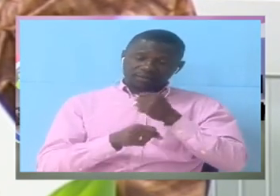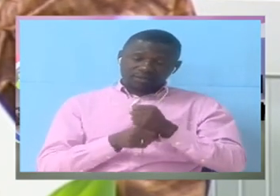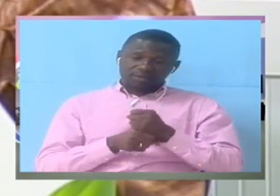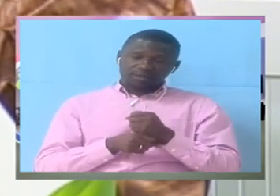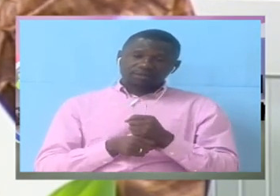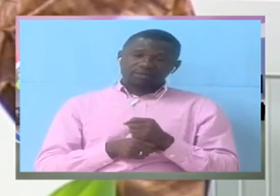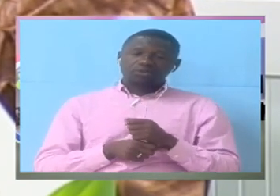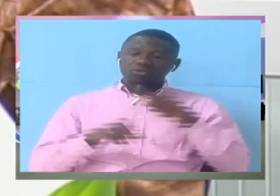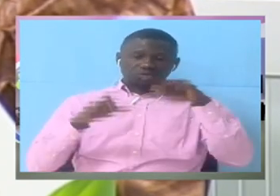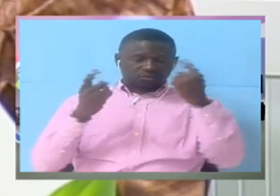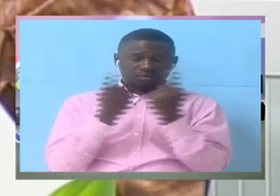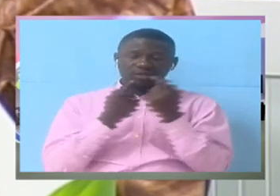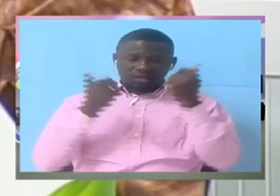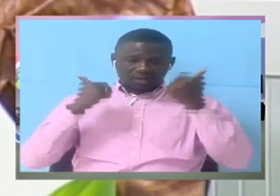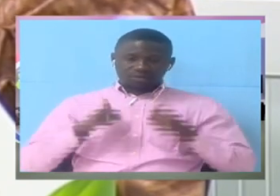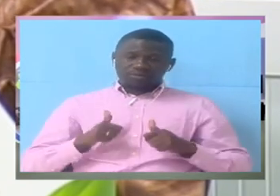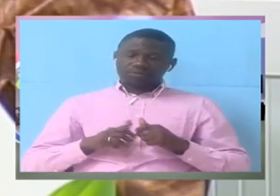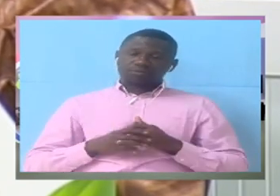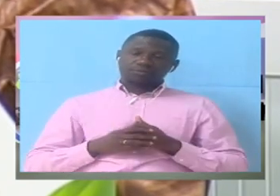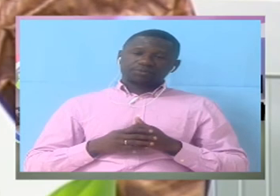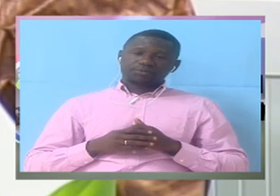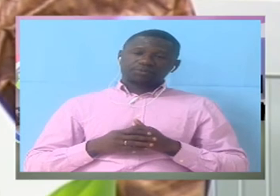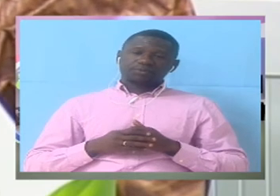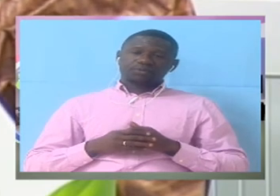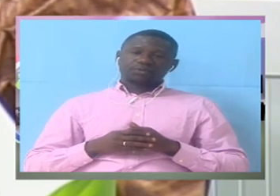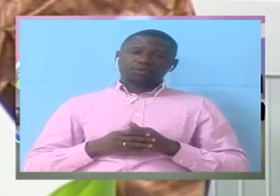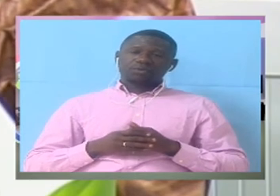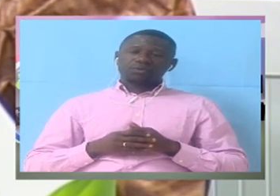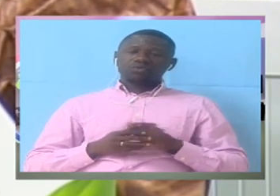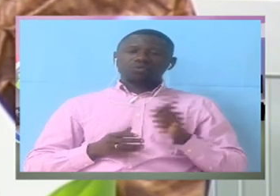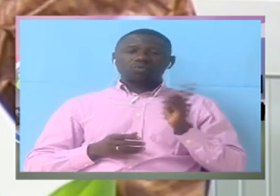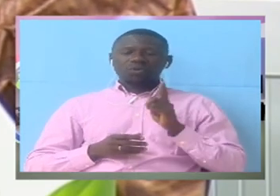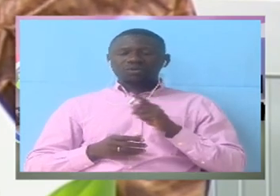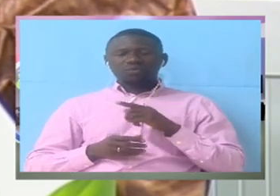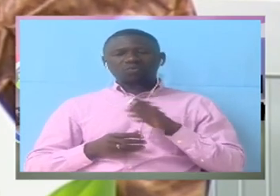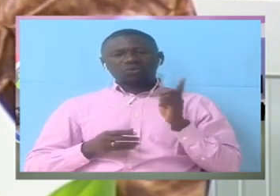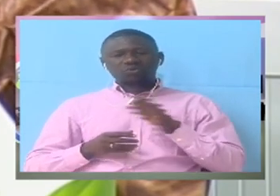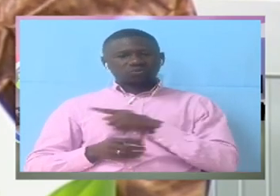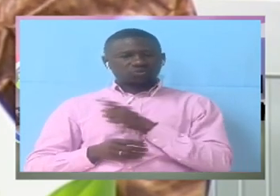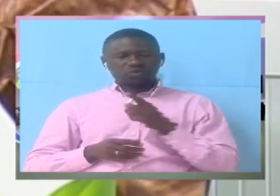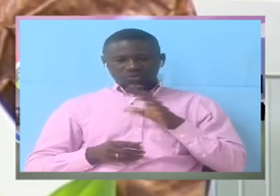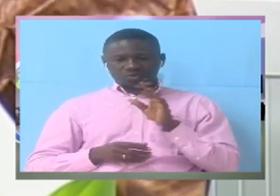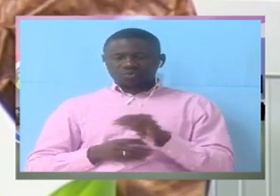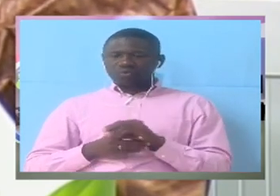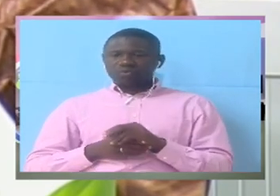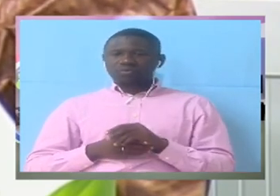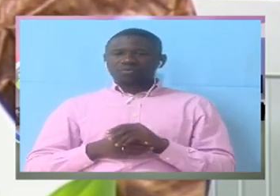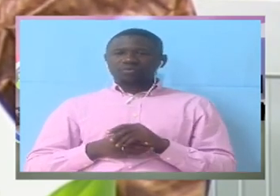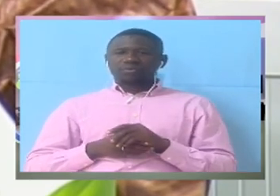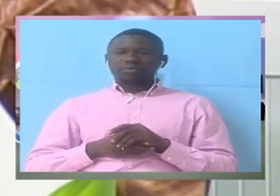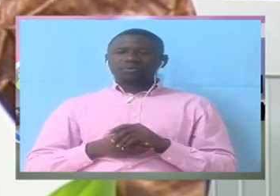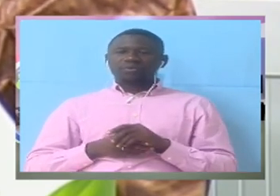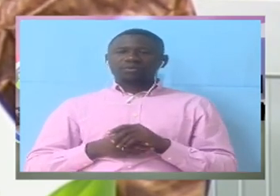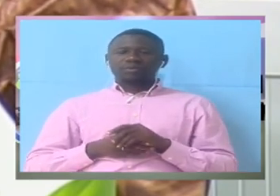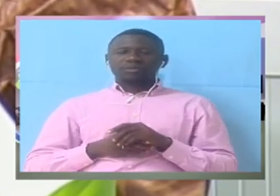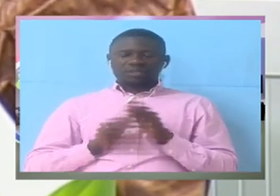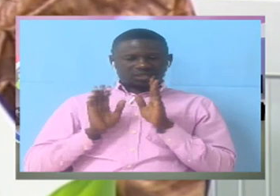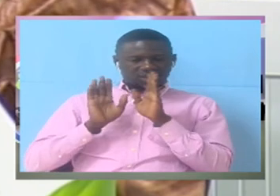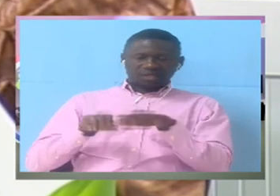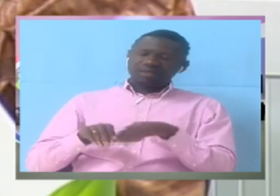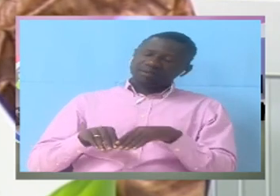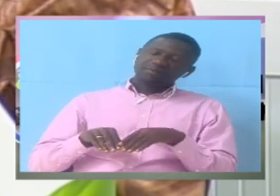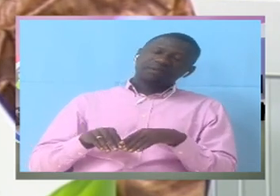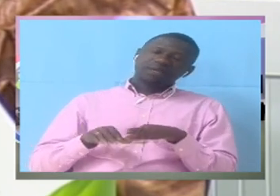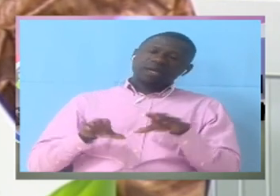established, something happened. So, therefore, what should we do? Let